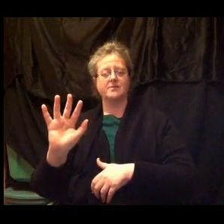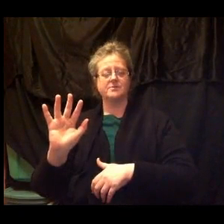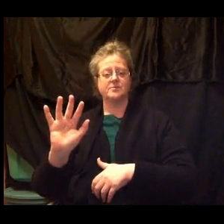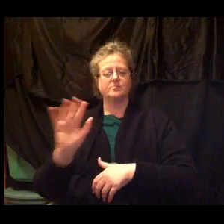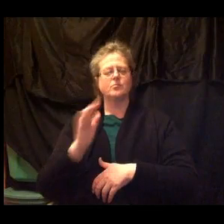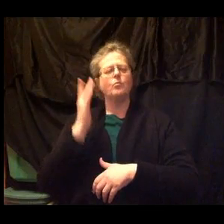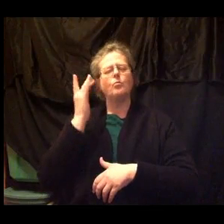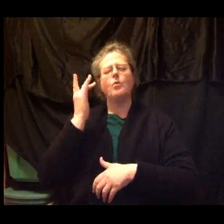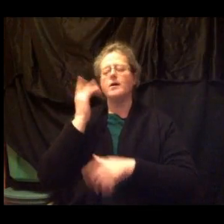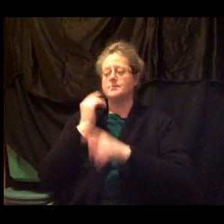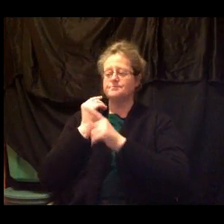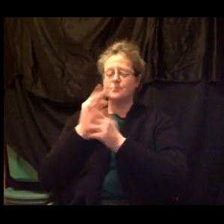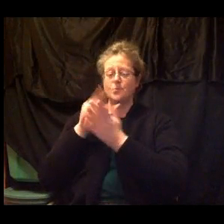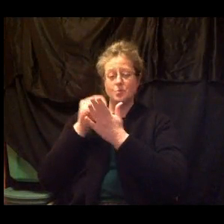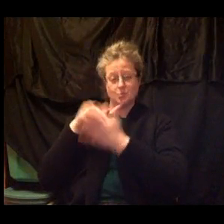0, okay.